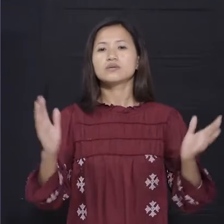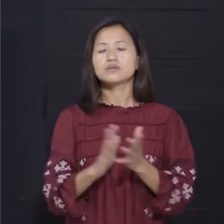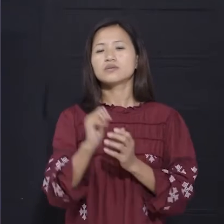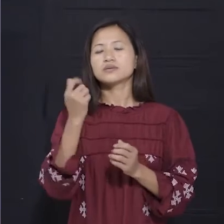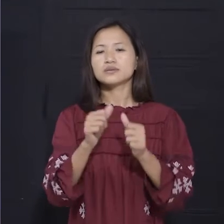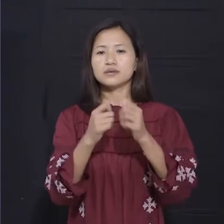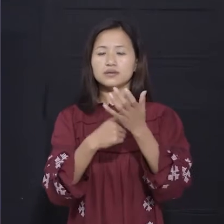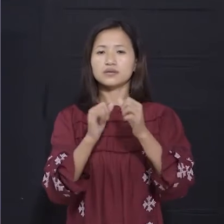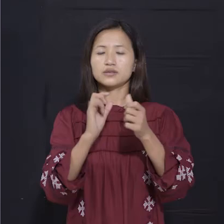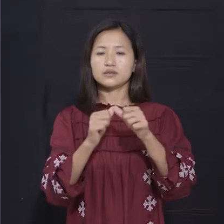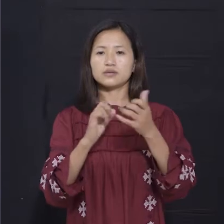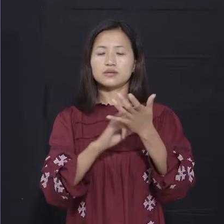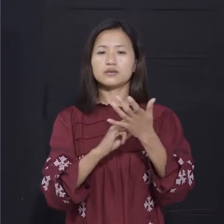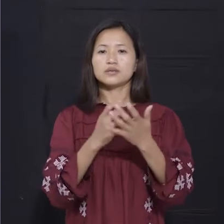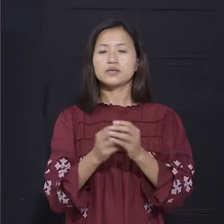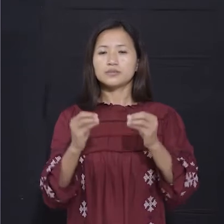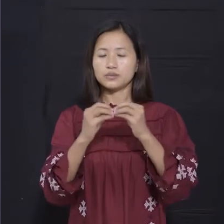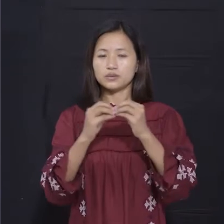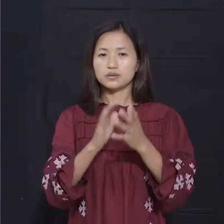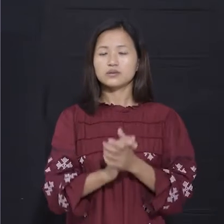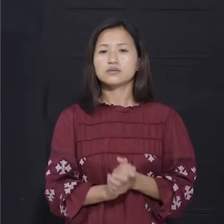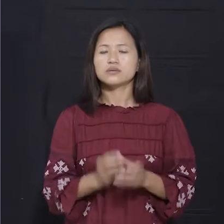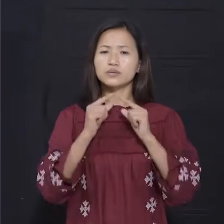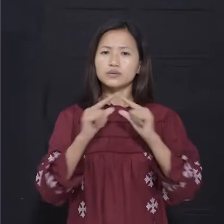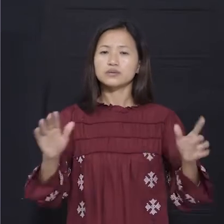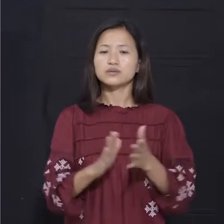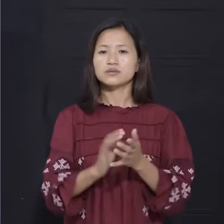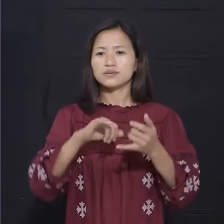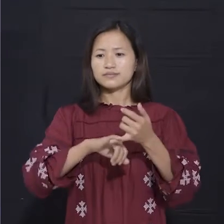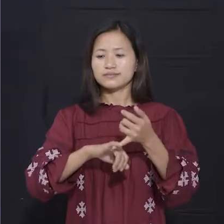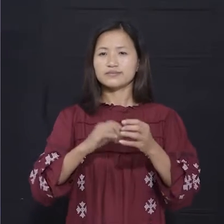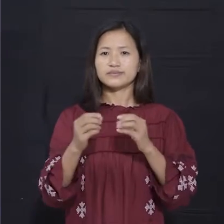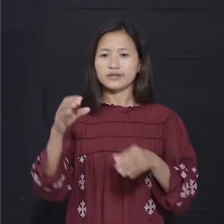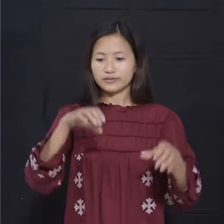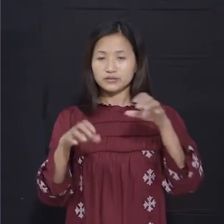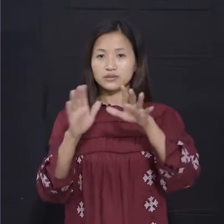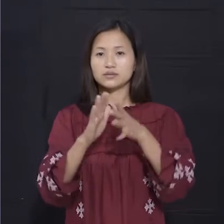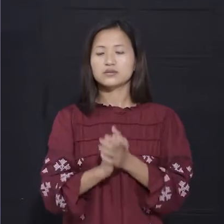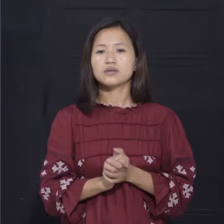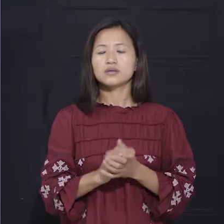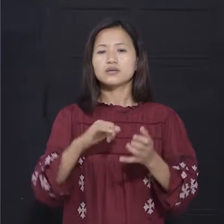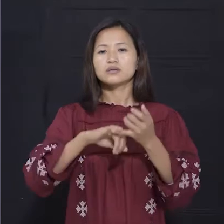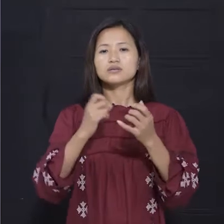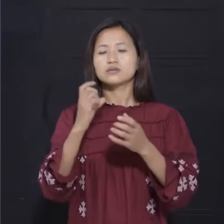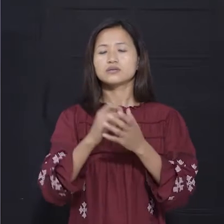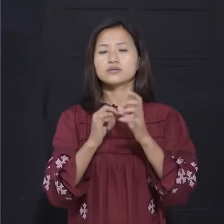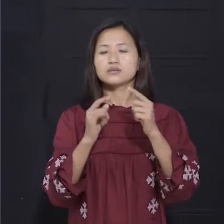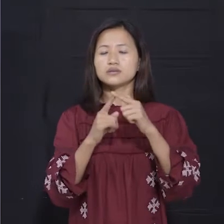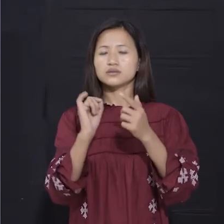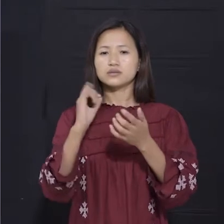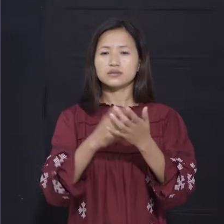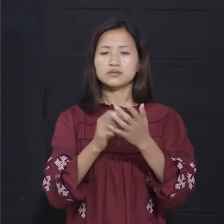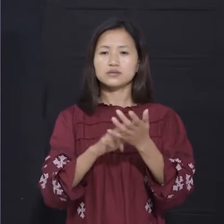Aryabhatta. Aryabhatta was considered as the greatest scientist those days, all right? So Aryabhatta, what he did,